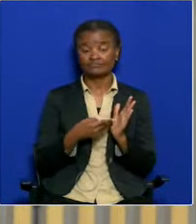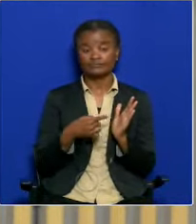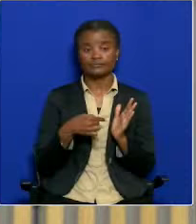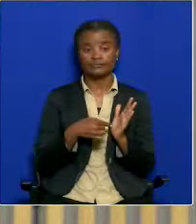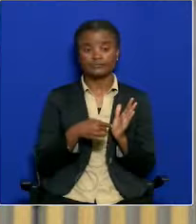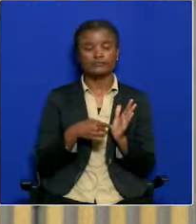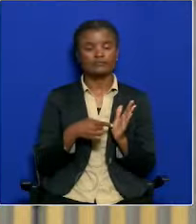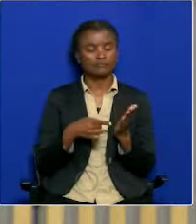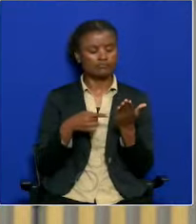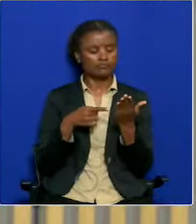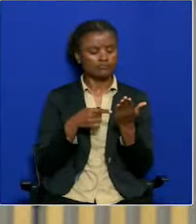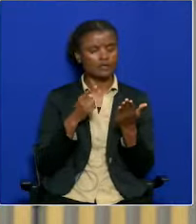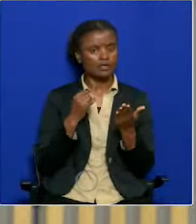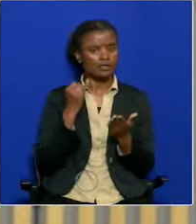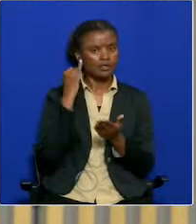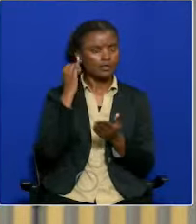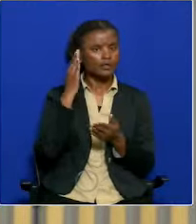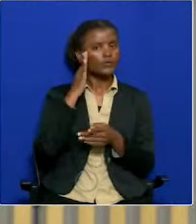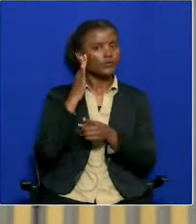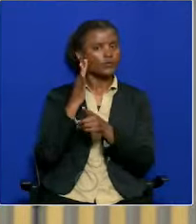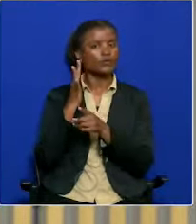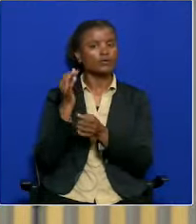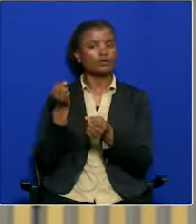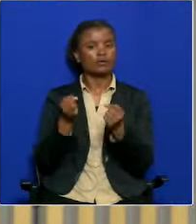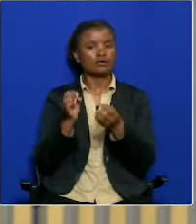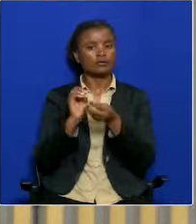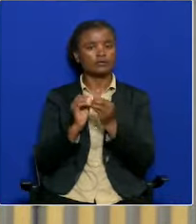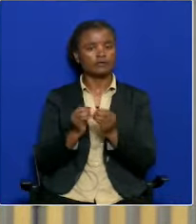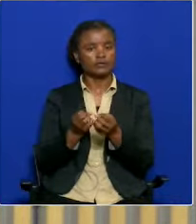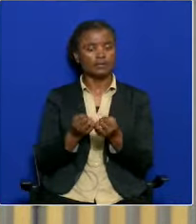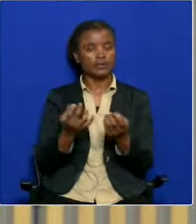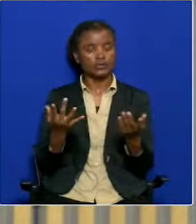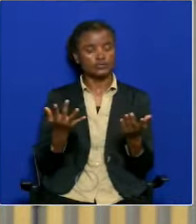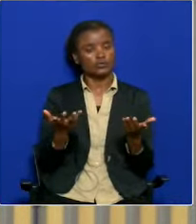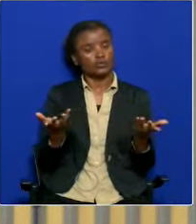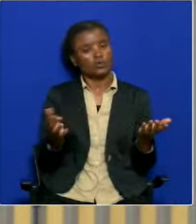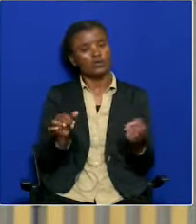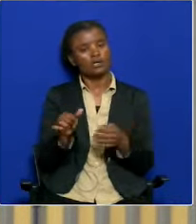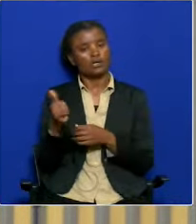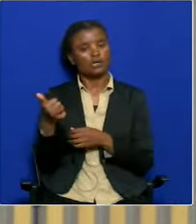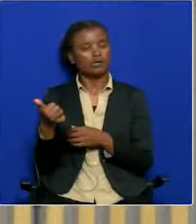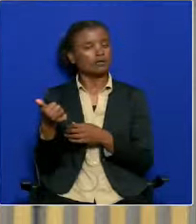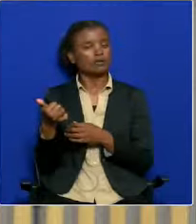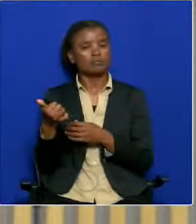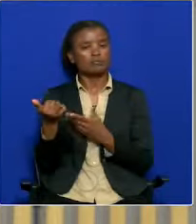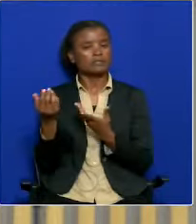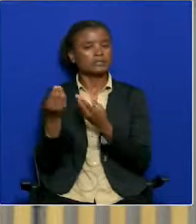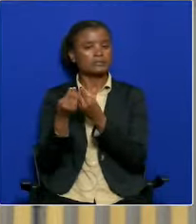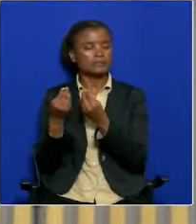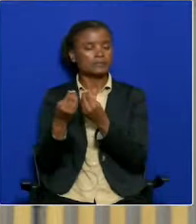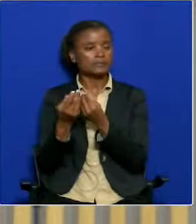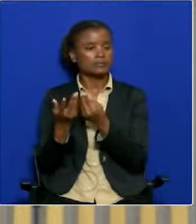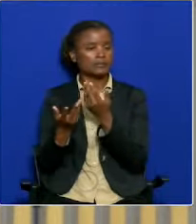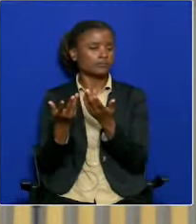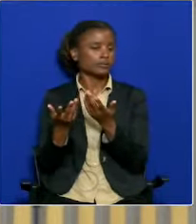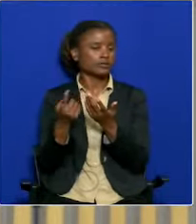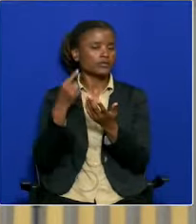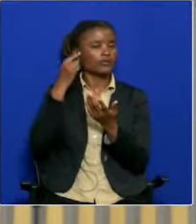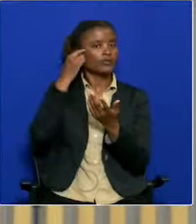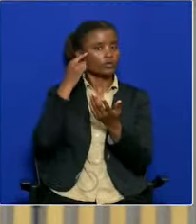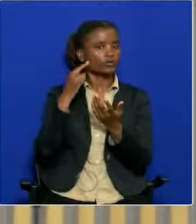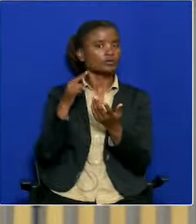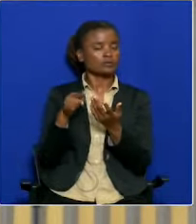to repair the car, or did anything else give you No, it was. an idea of the